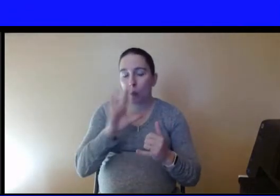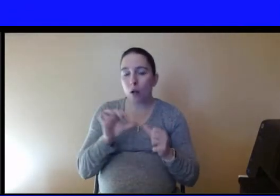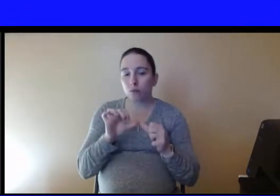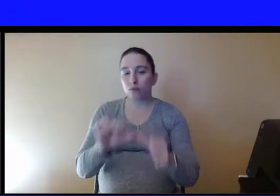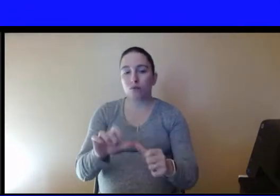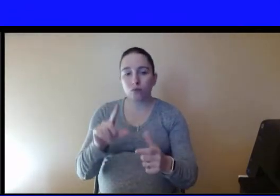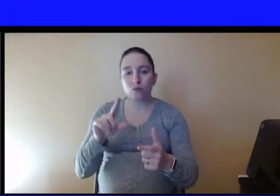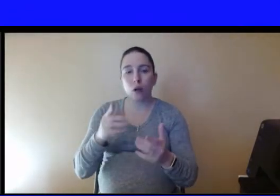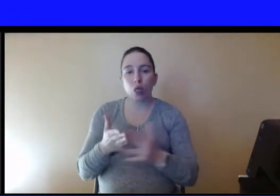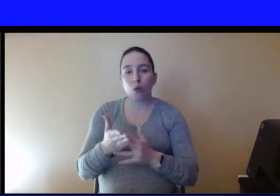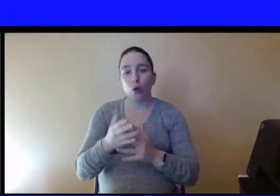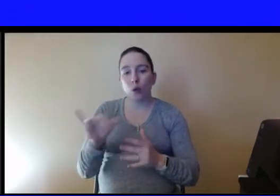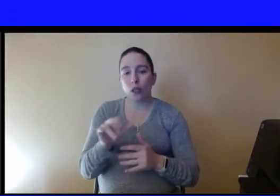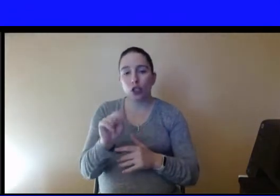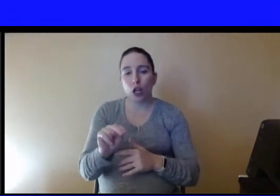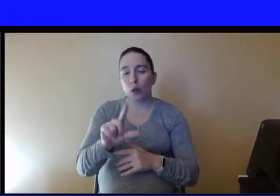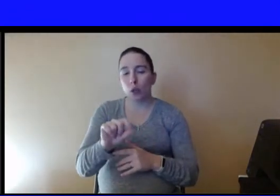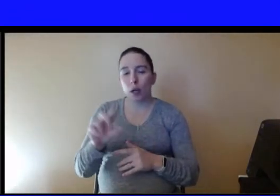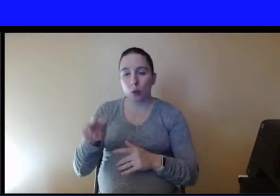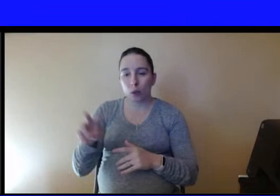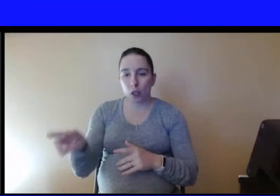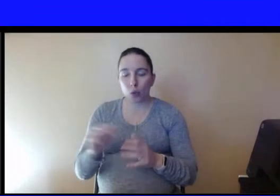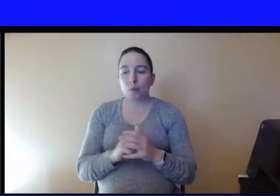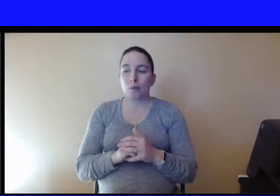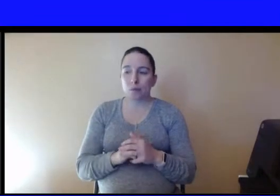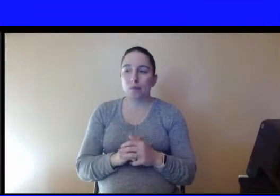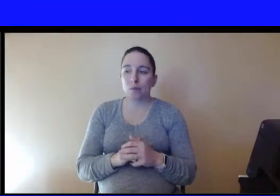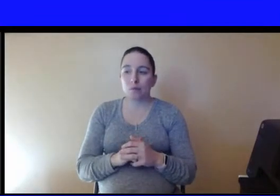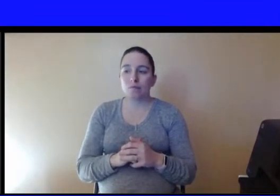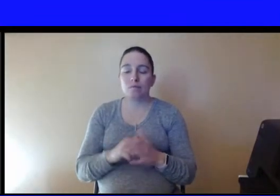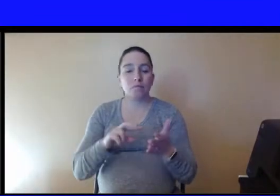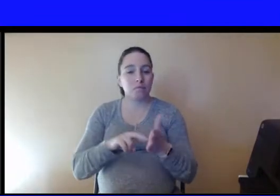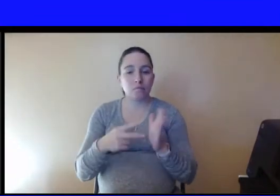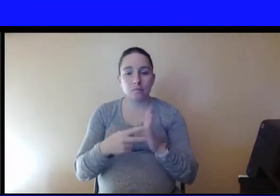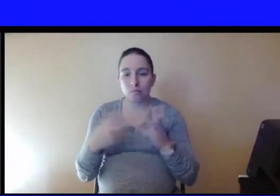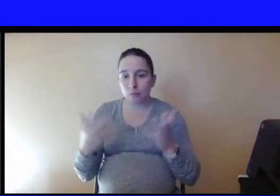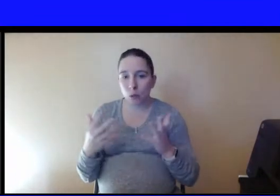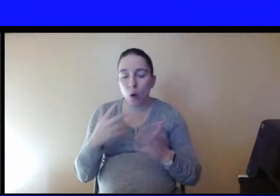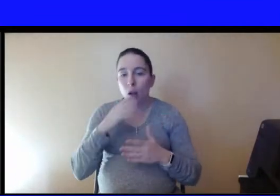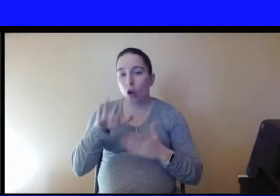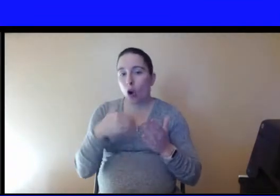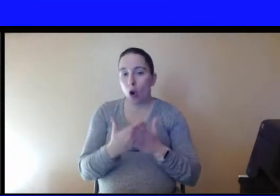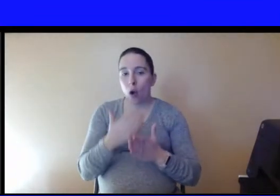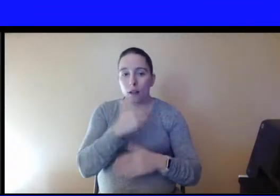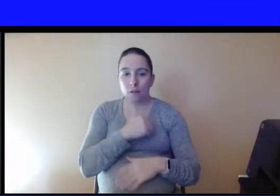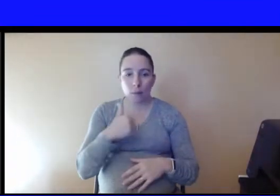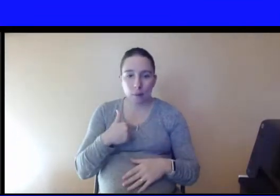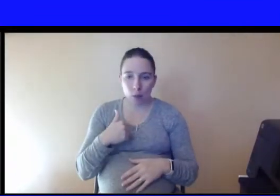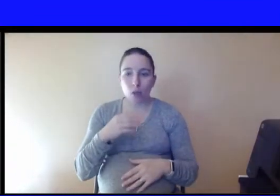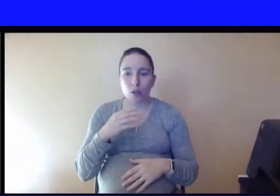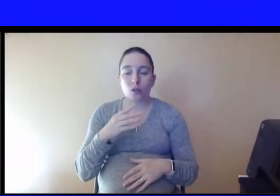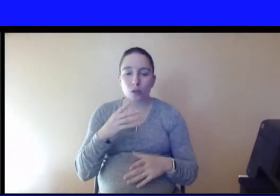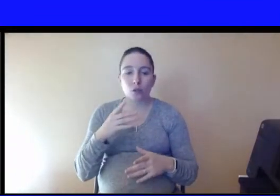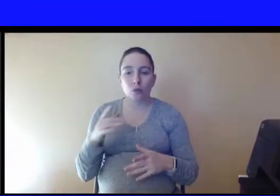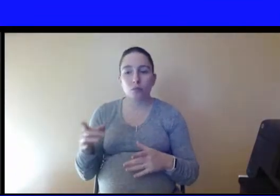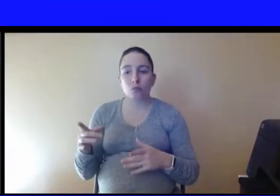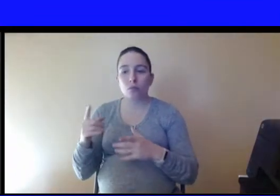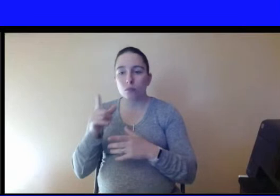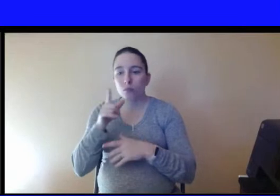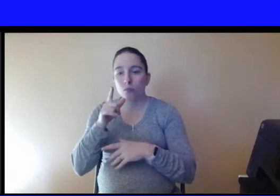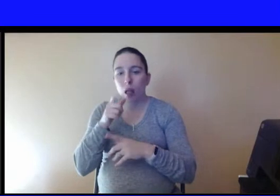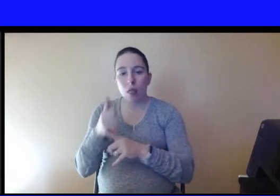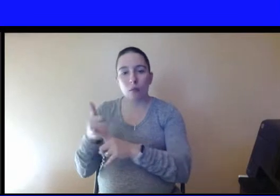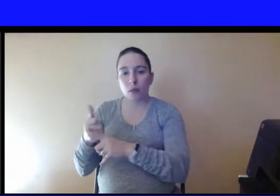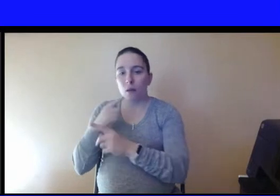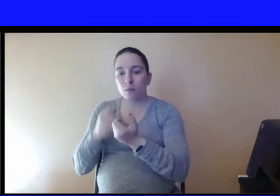this for a while at this point. There are a couple of federal laws that are impacting our industry